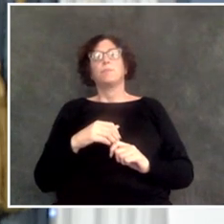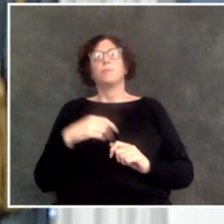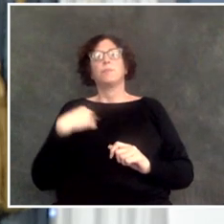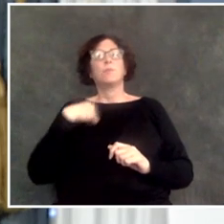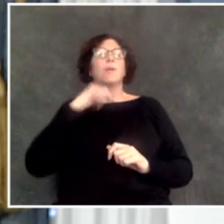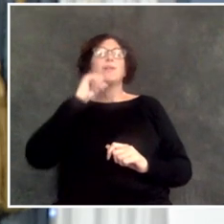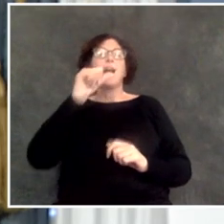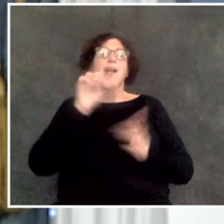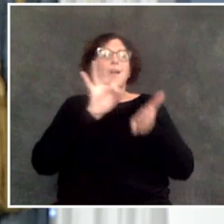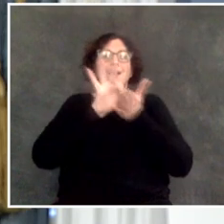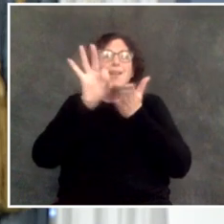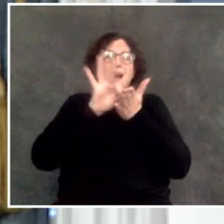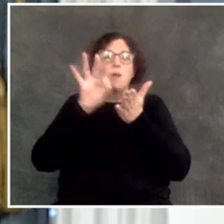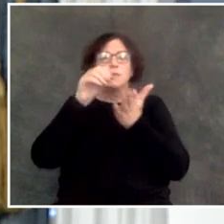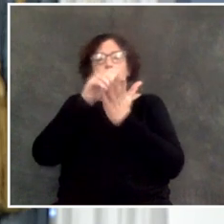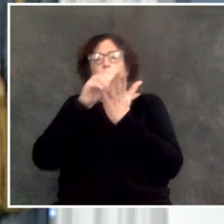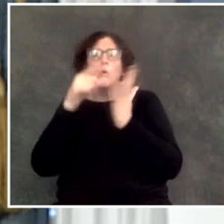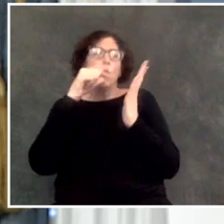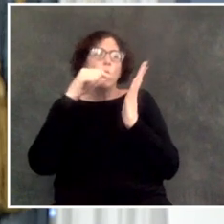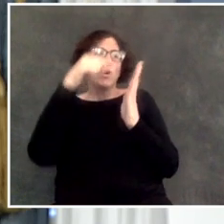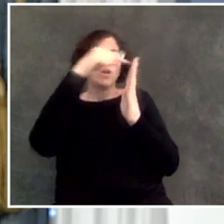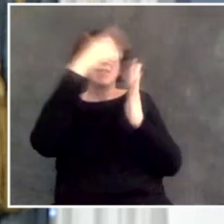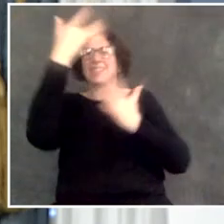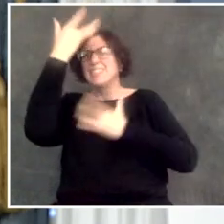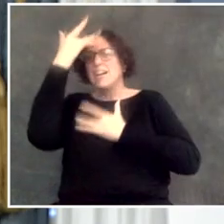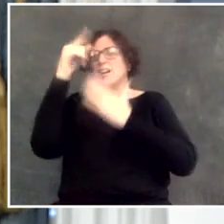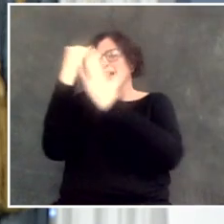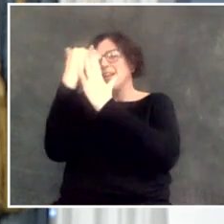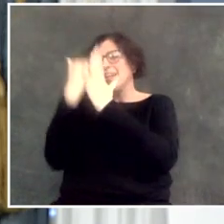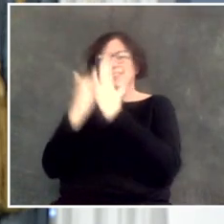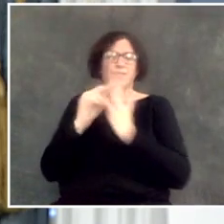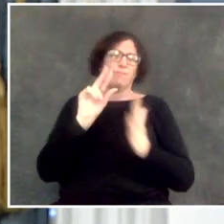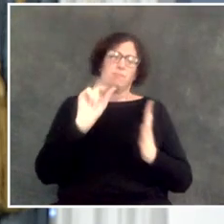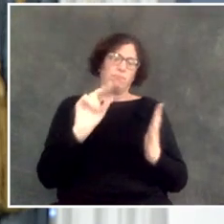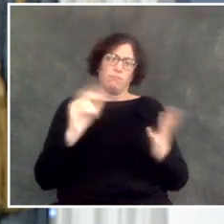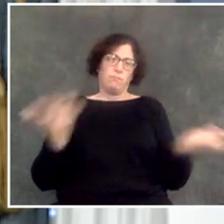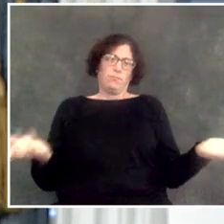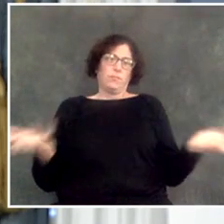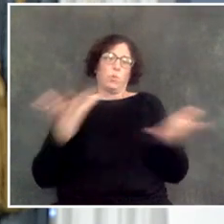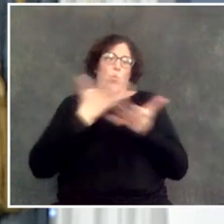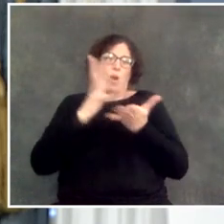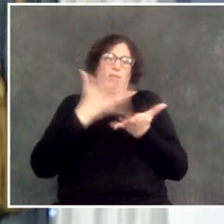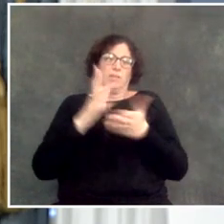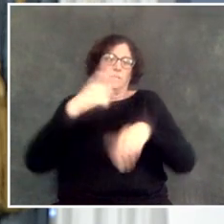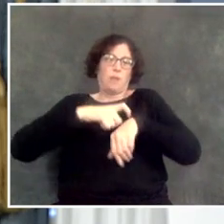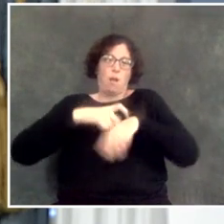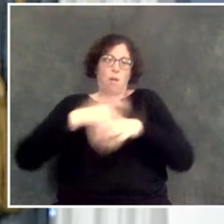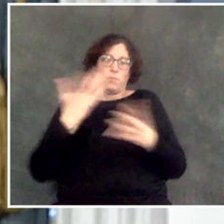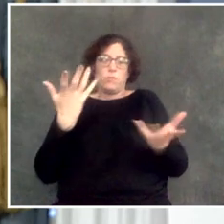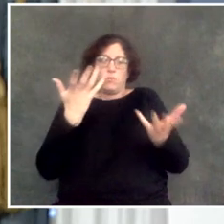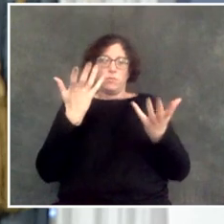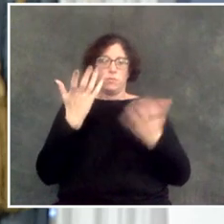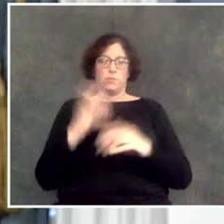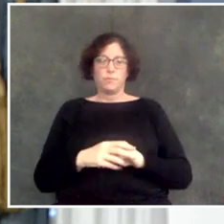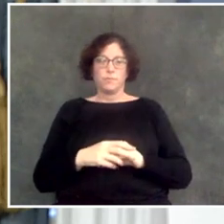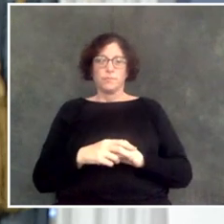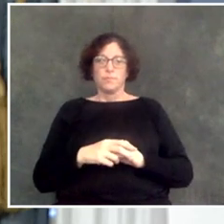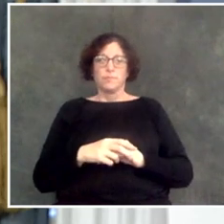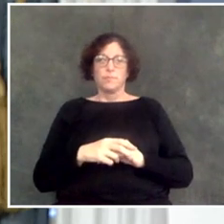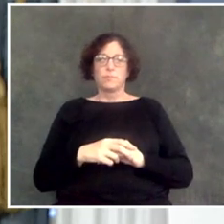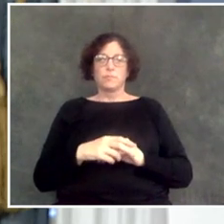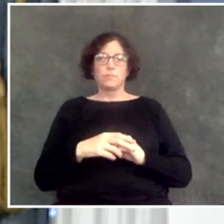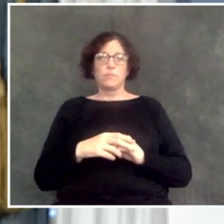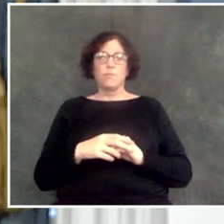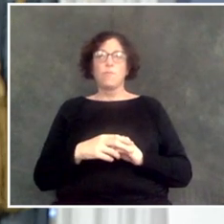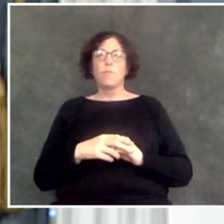It is not a good use of our resources. And yes, other countries are,